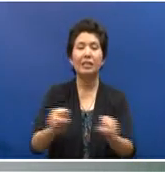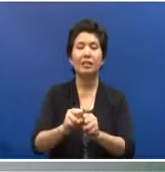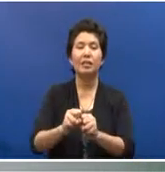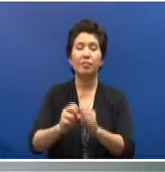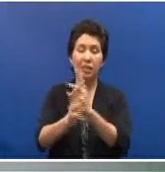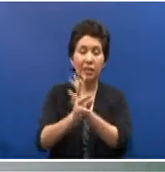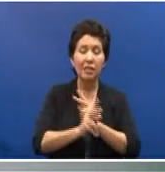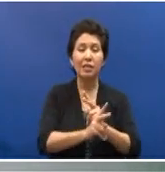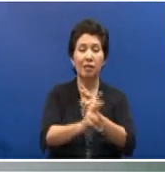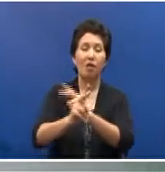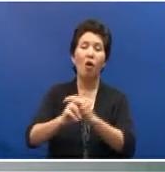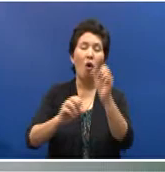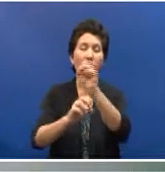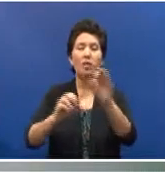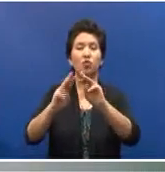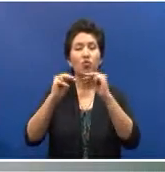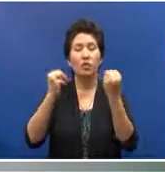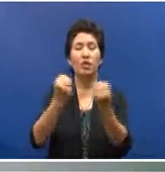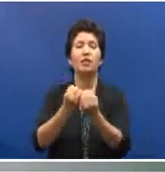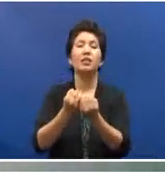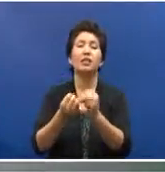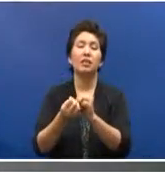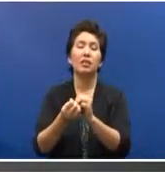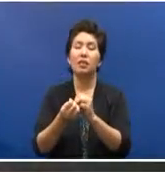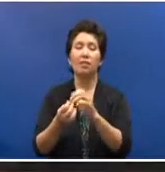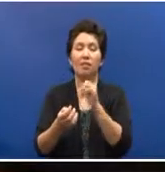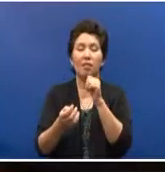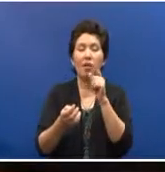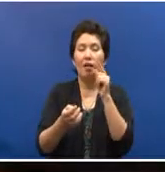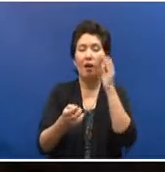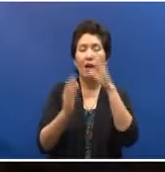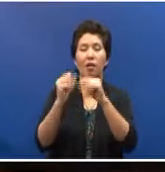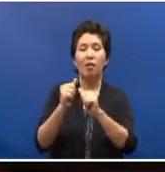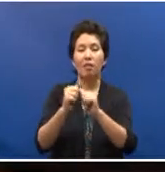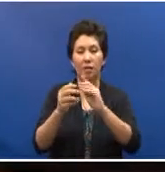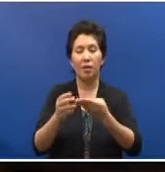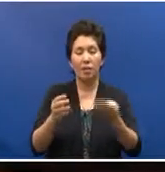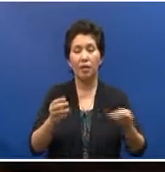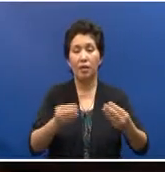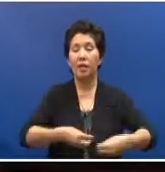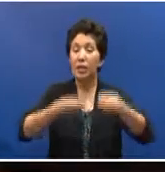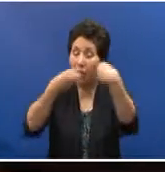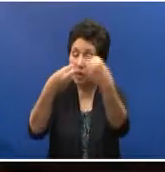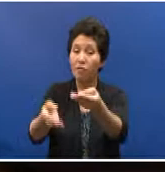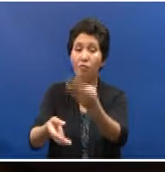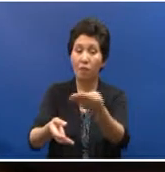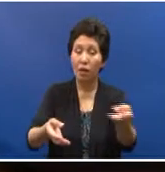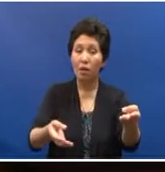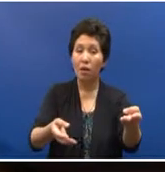takes care of the welfare of society. Okay, so they did not expect that when they do good, when they give